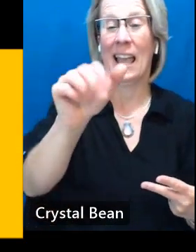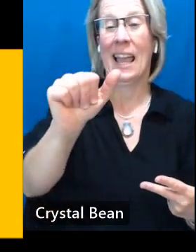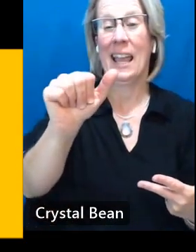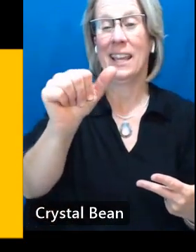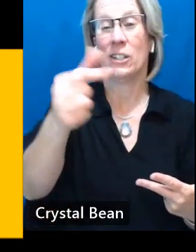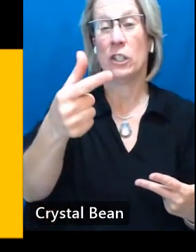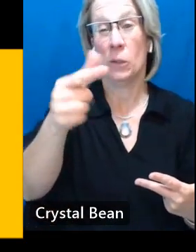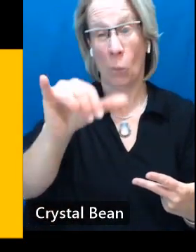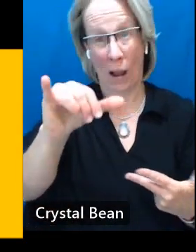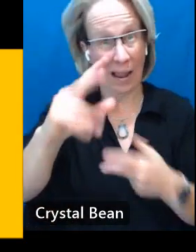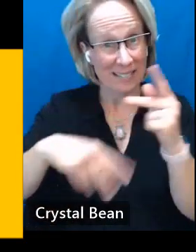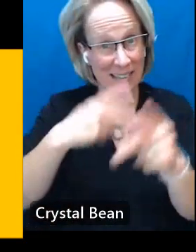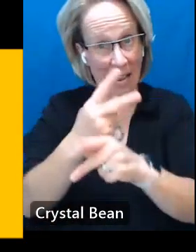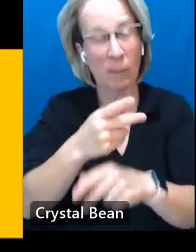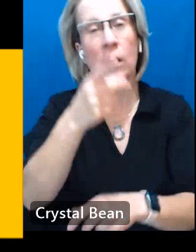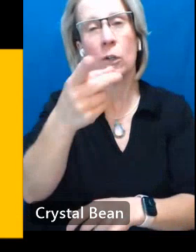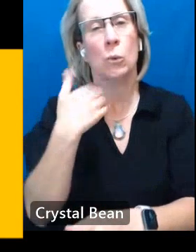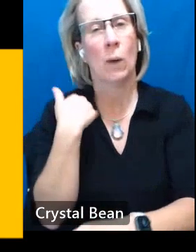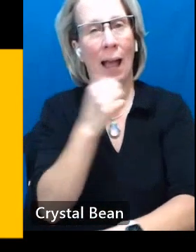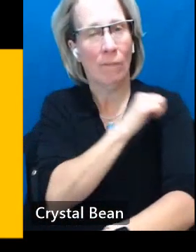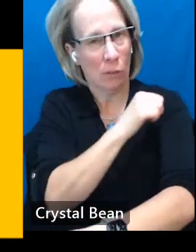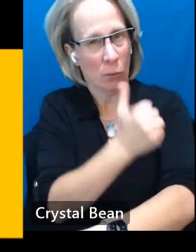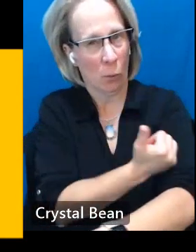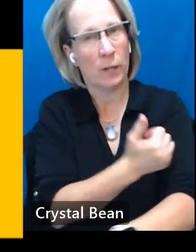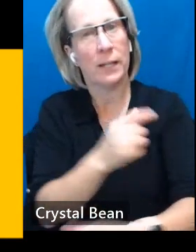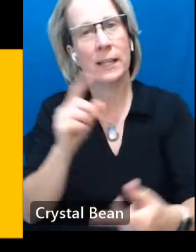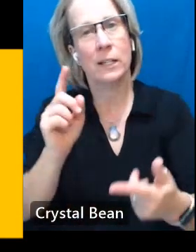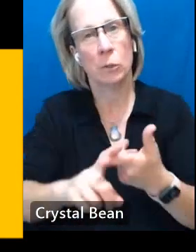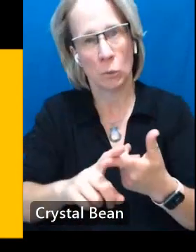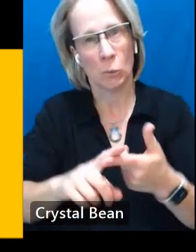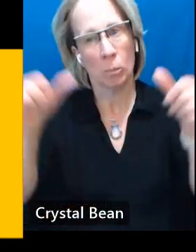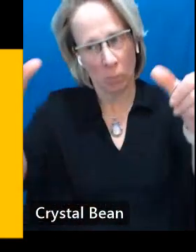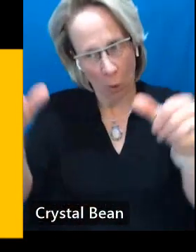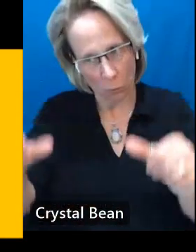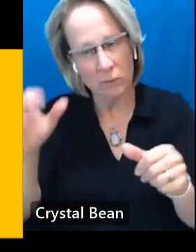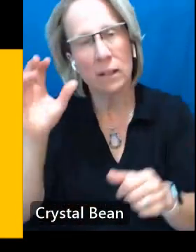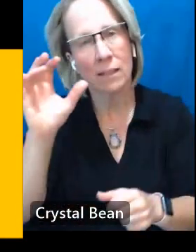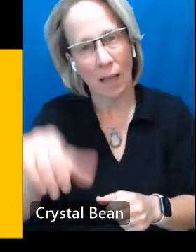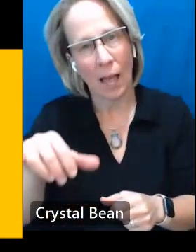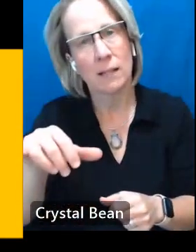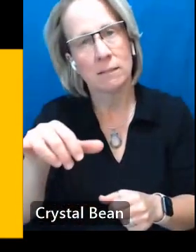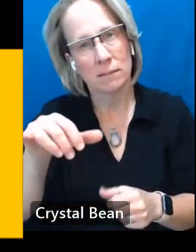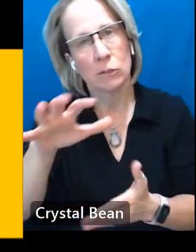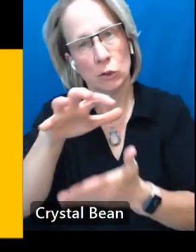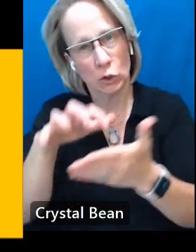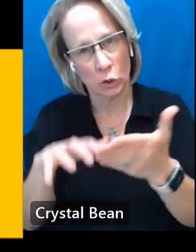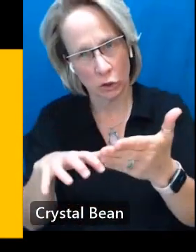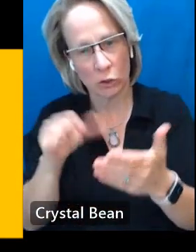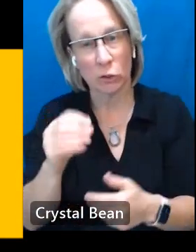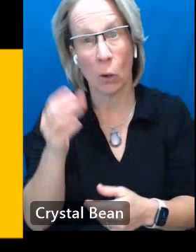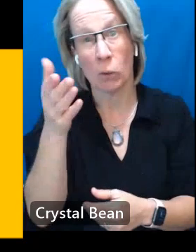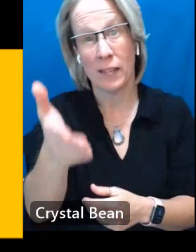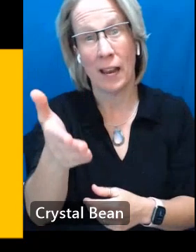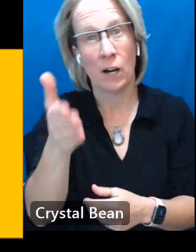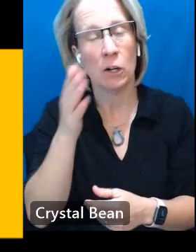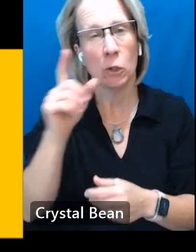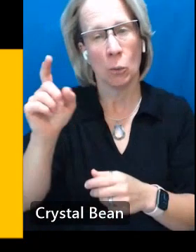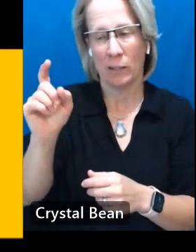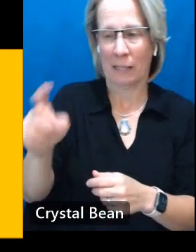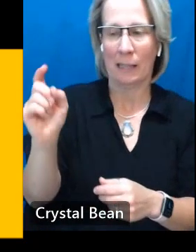to approve in queue and post the journal. So there, from the drop-down menu, you click on post journal